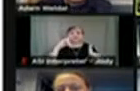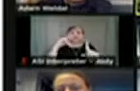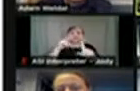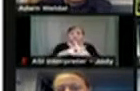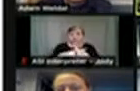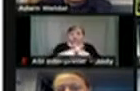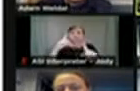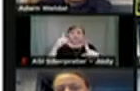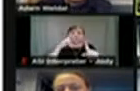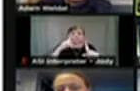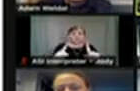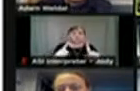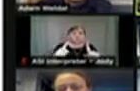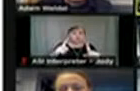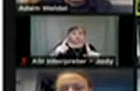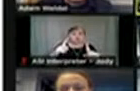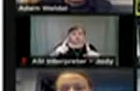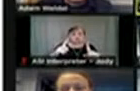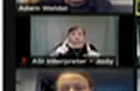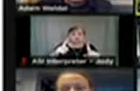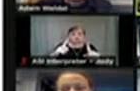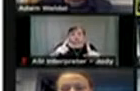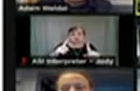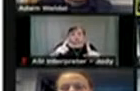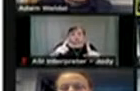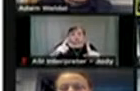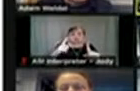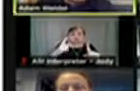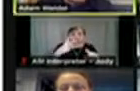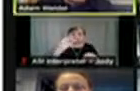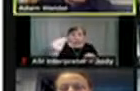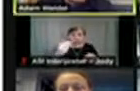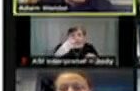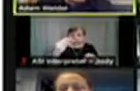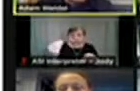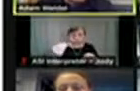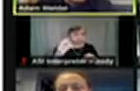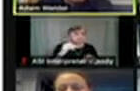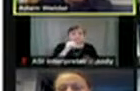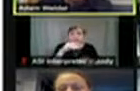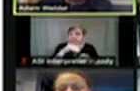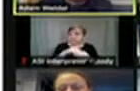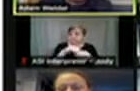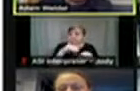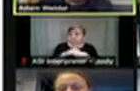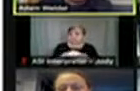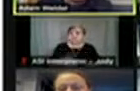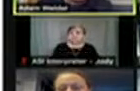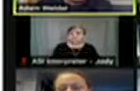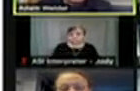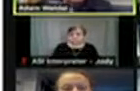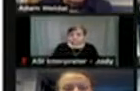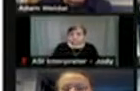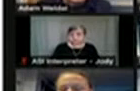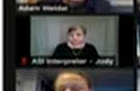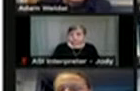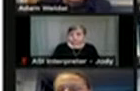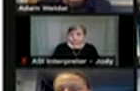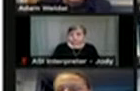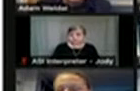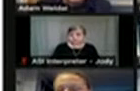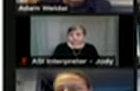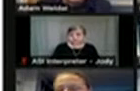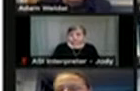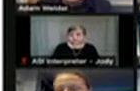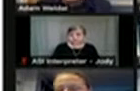activities instead of inside, indoors. So then Mr. McCartney's on to something then. Was I right now,